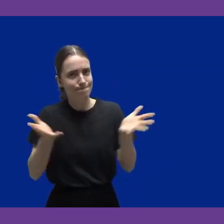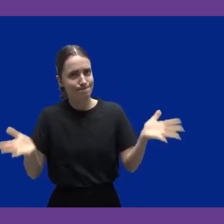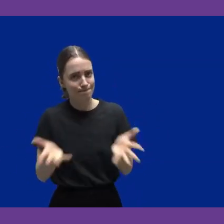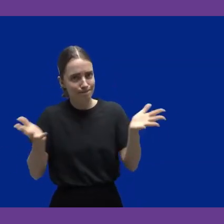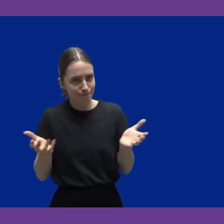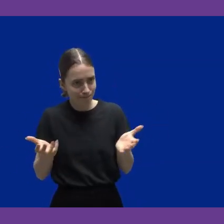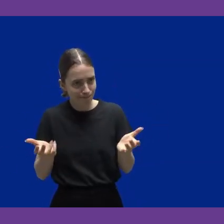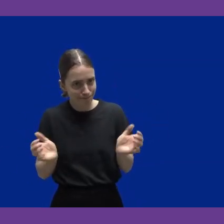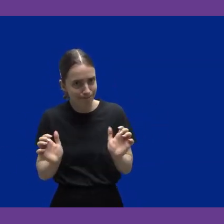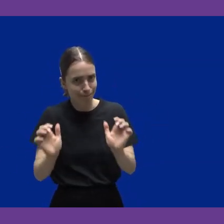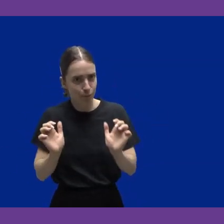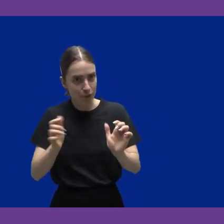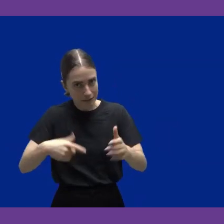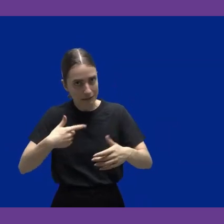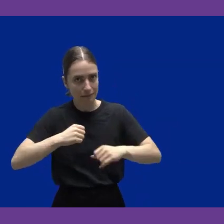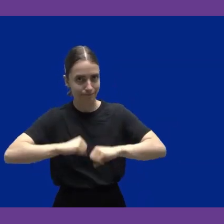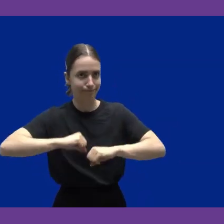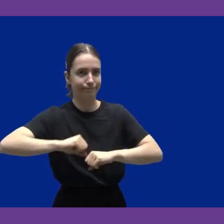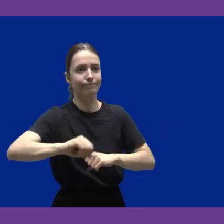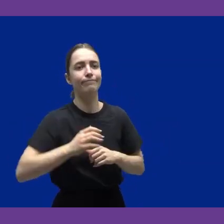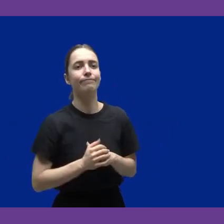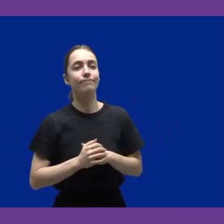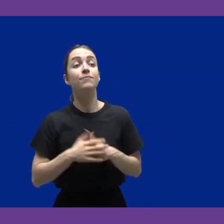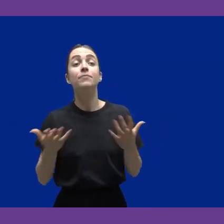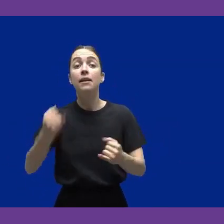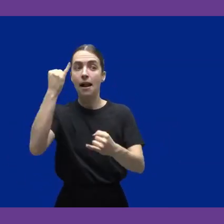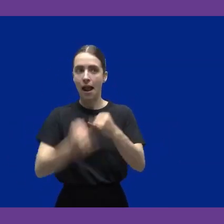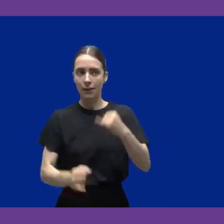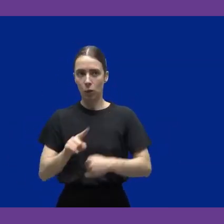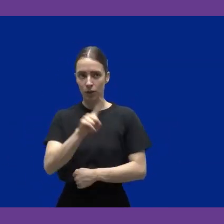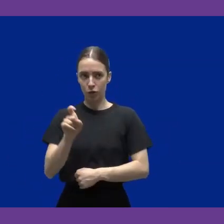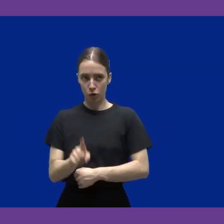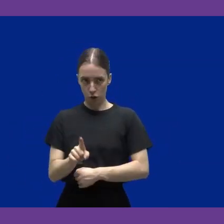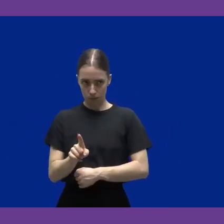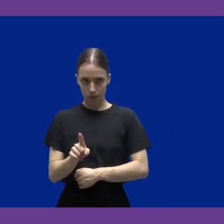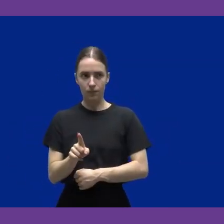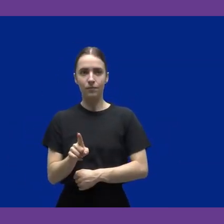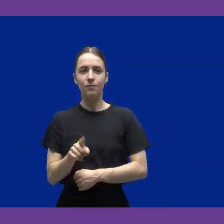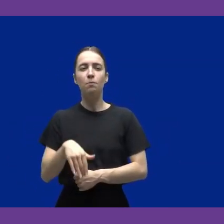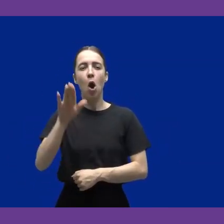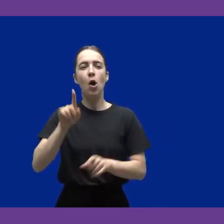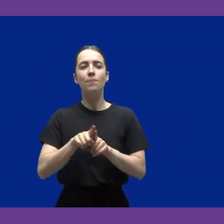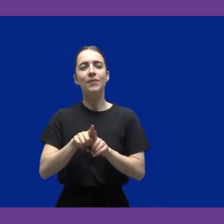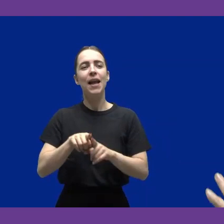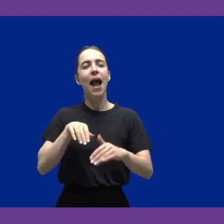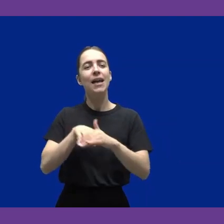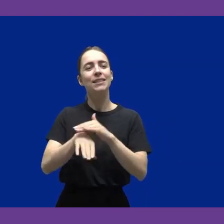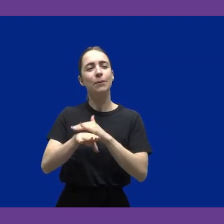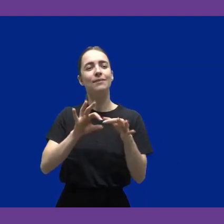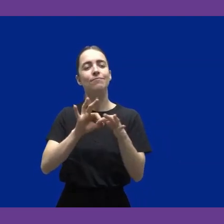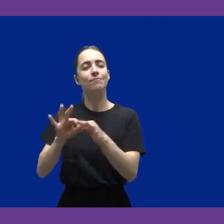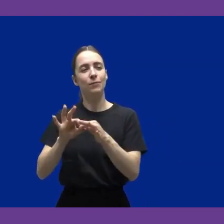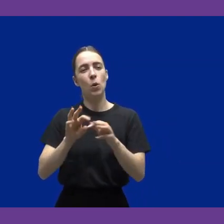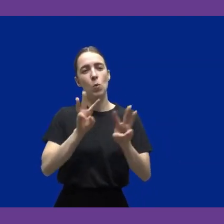e-accessibility again. So what about accessibility statement for website and mobile apps? Like for the Web Accessibility Directive, do we also